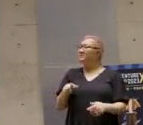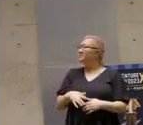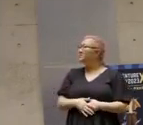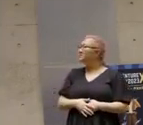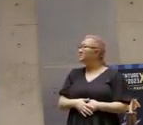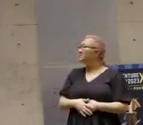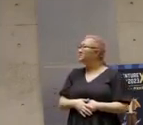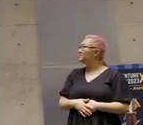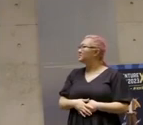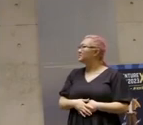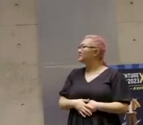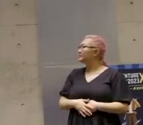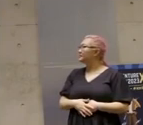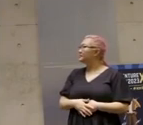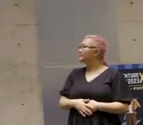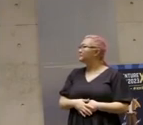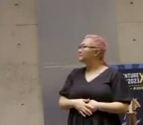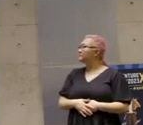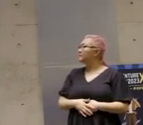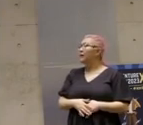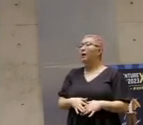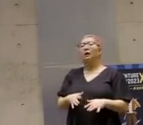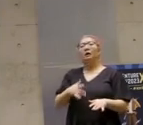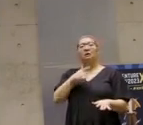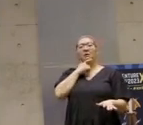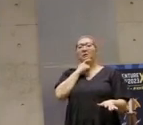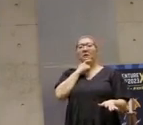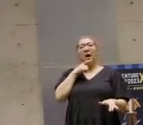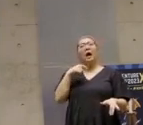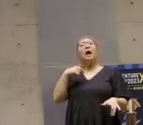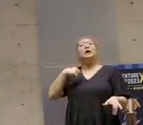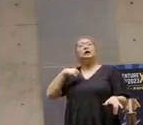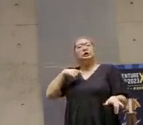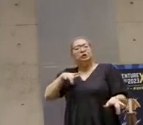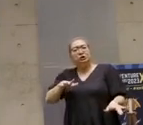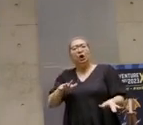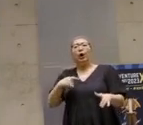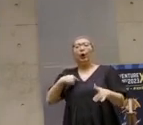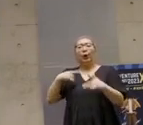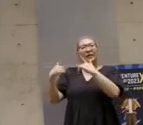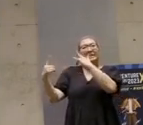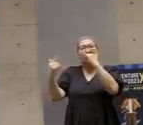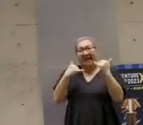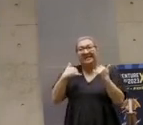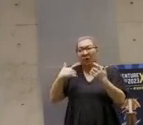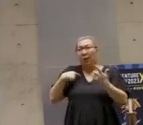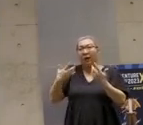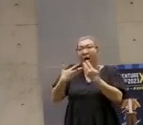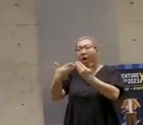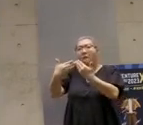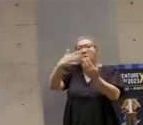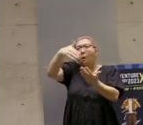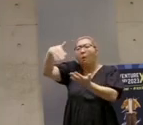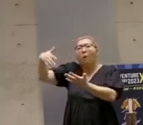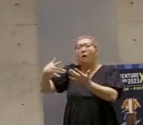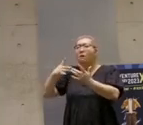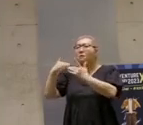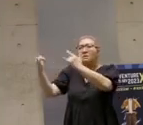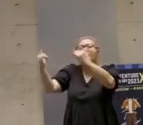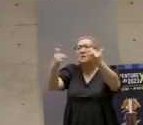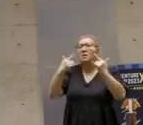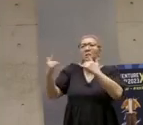And so we accelerated the testing, the user testing, to try and get to grips with